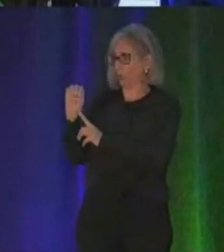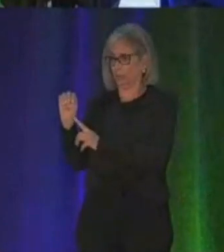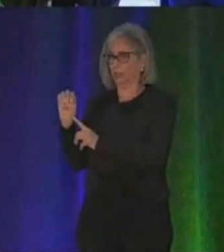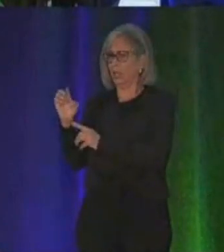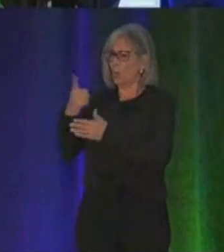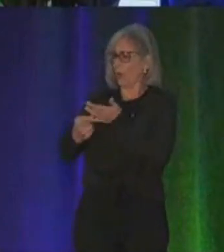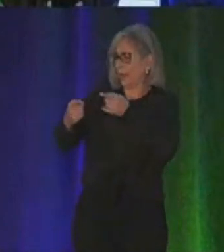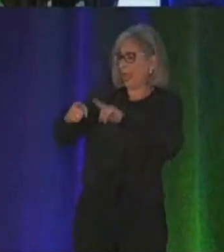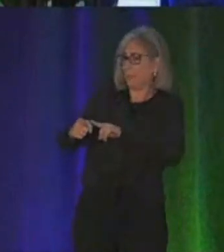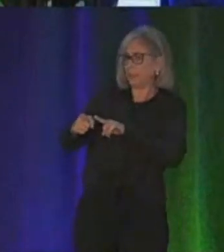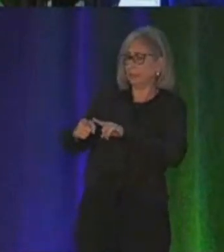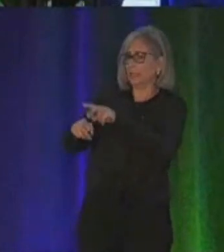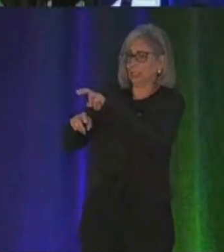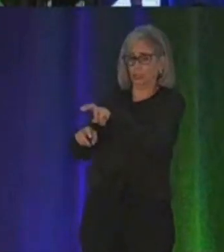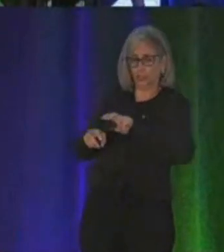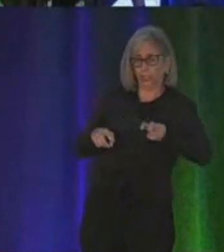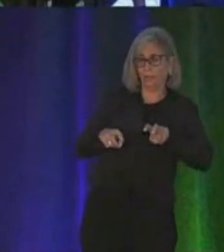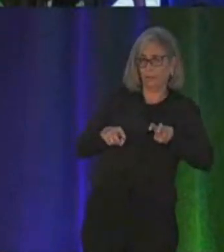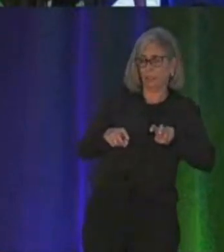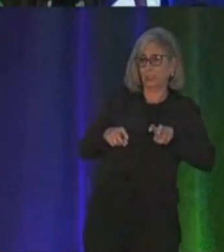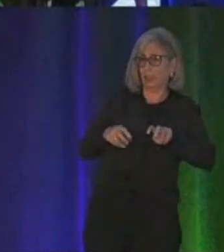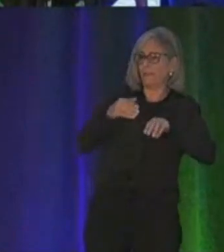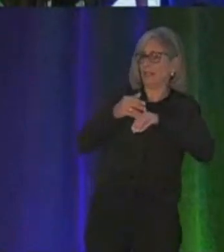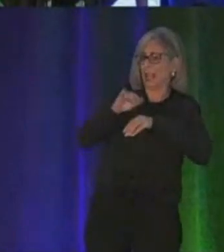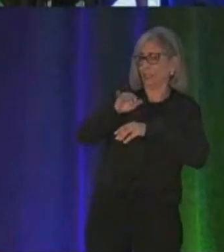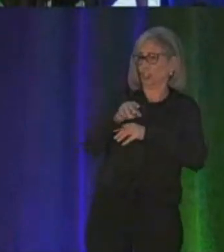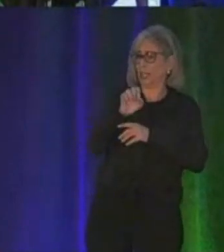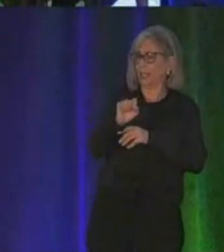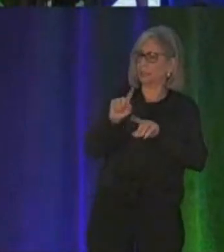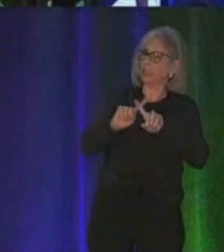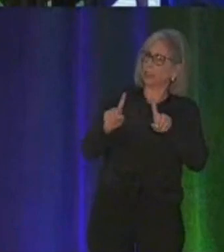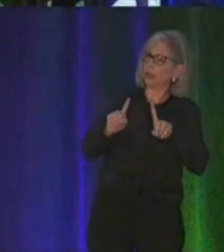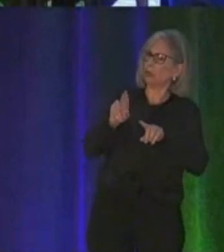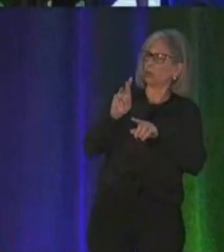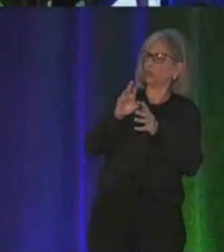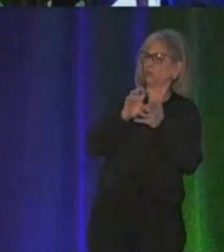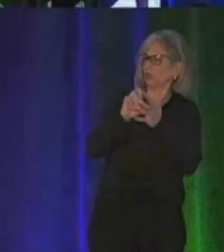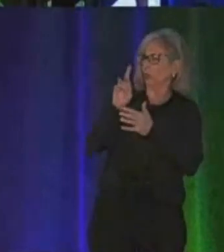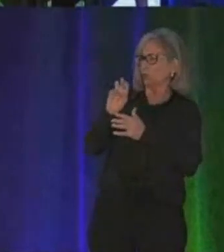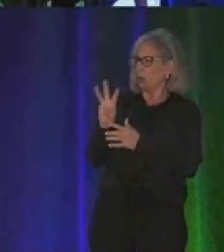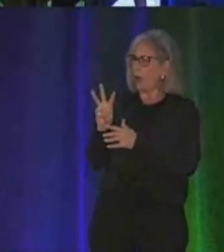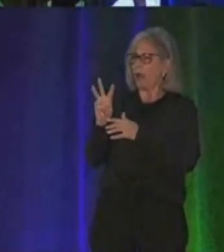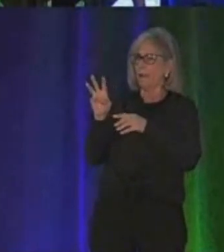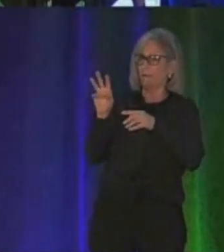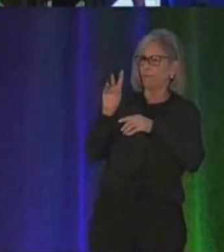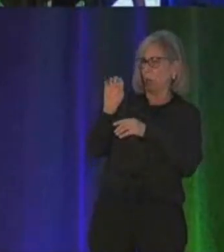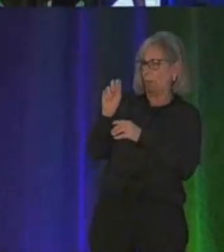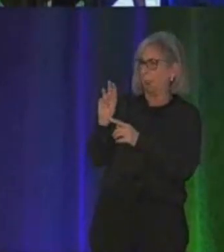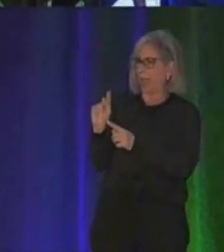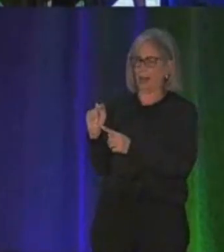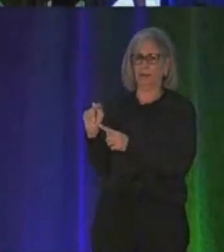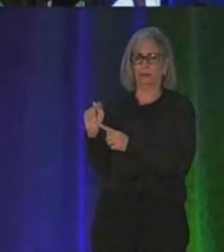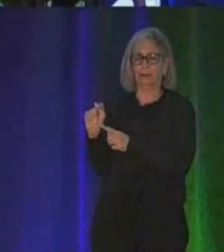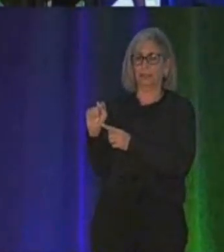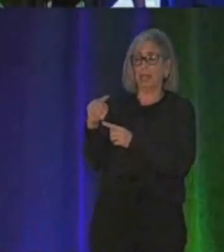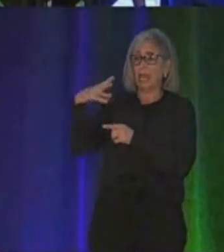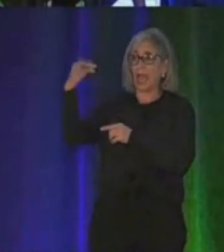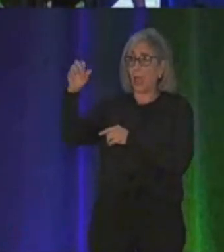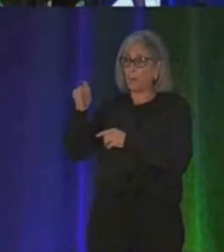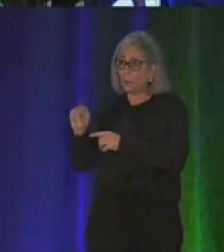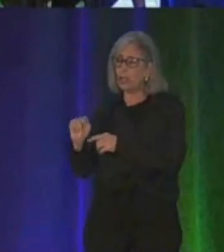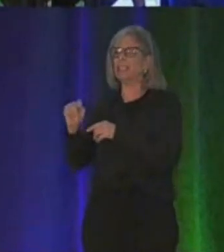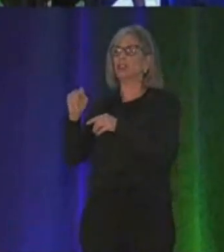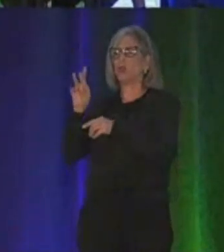does is it just ships a version of Next.js in a very raw format. It's like the output of it is in a very